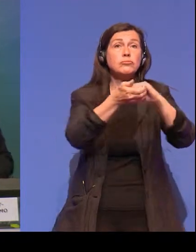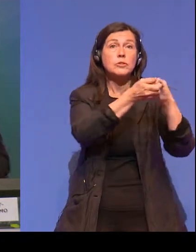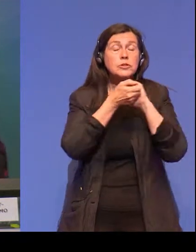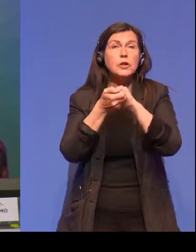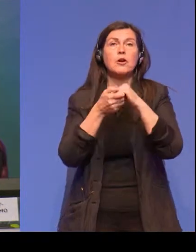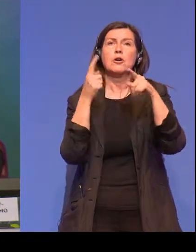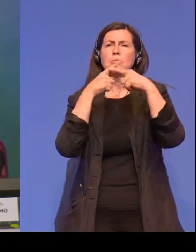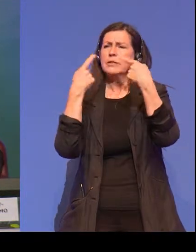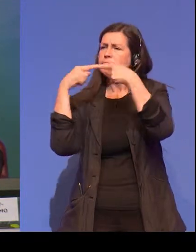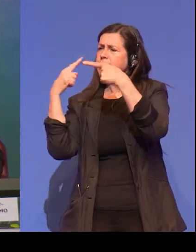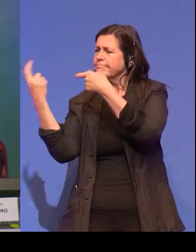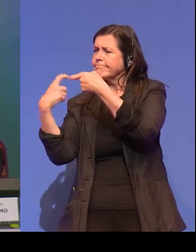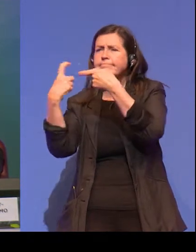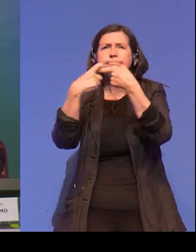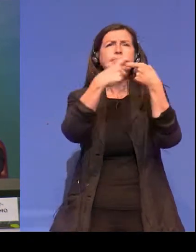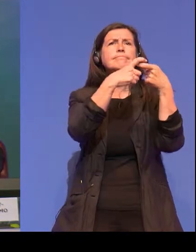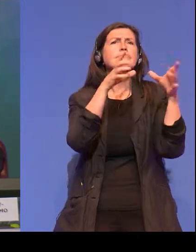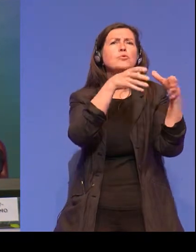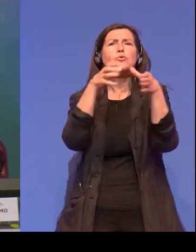groups.